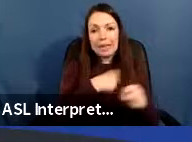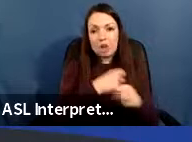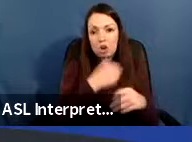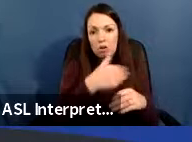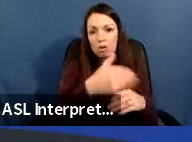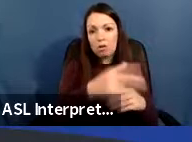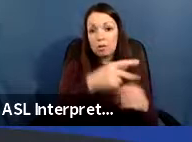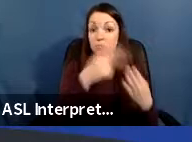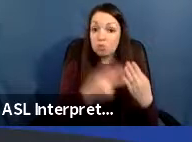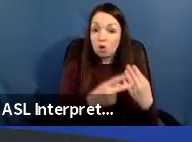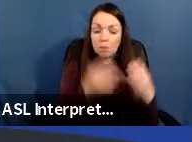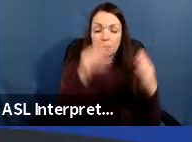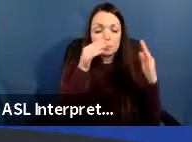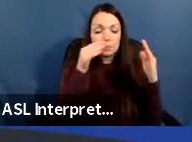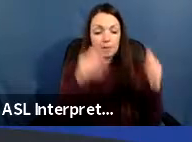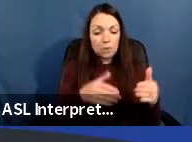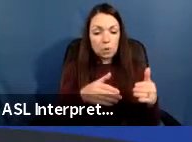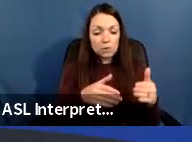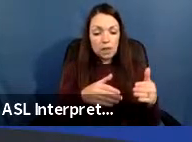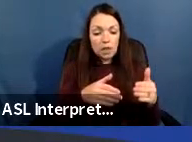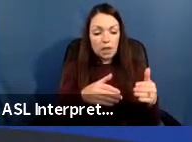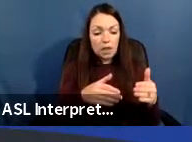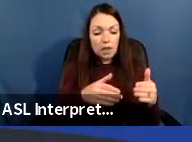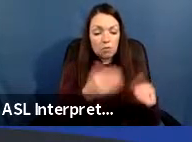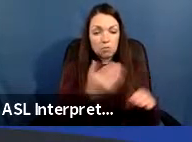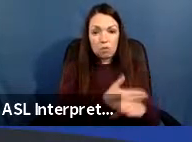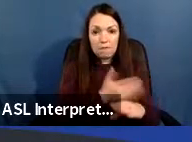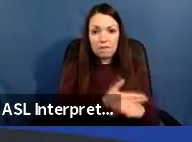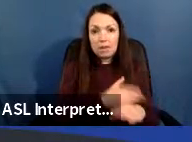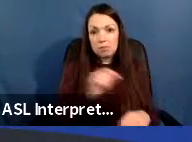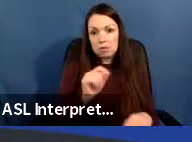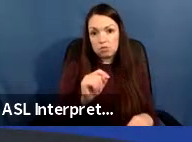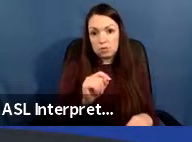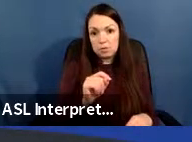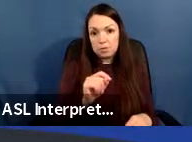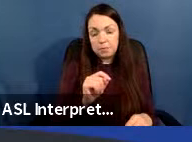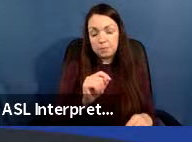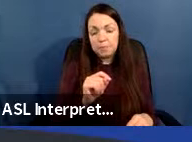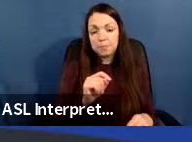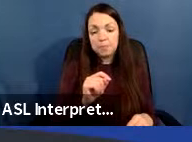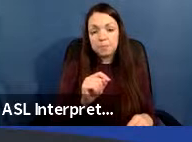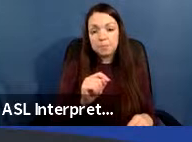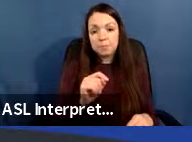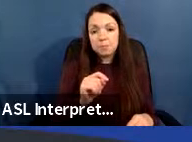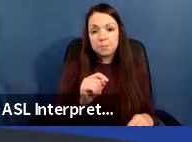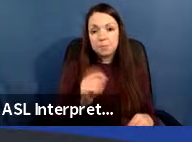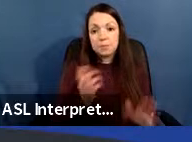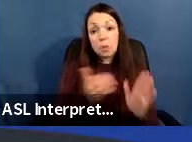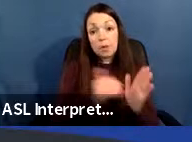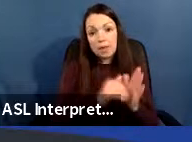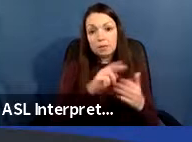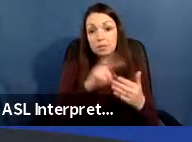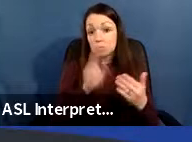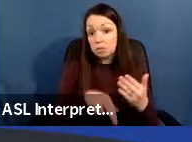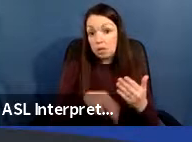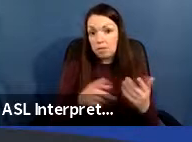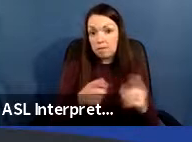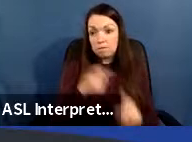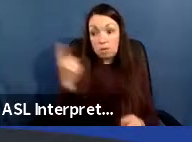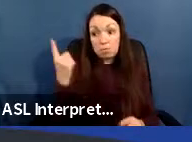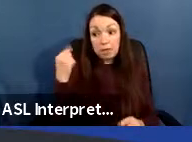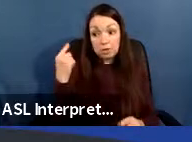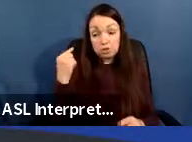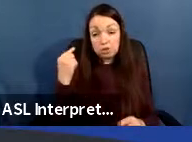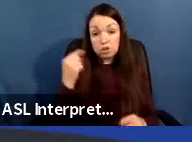that focused only on renovating restrooms. And so again, as a result of last year's